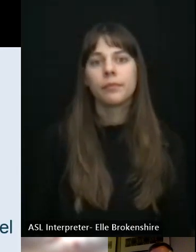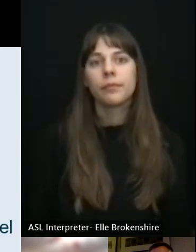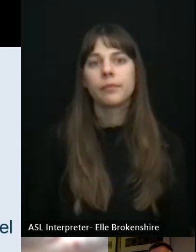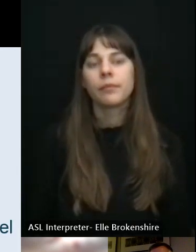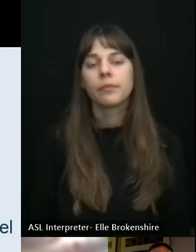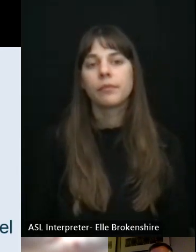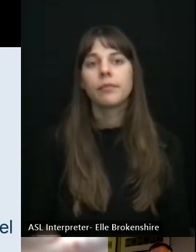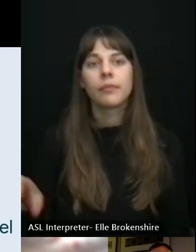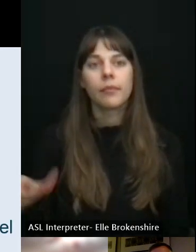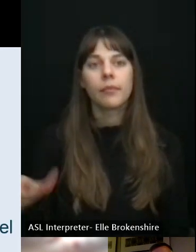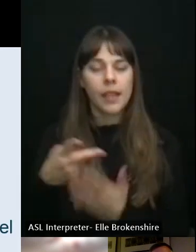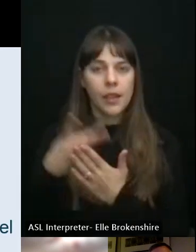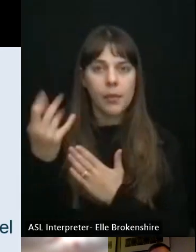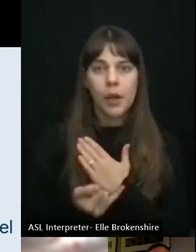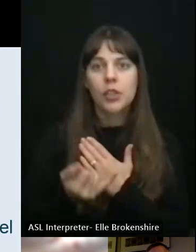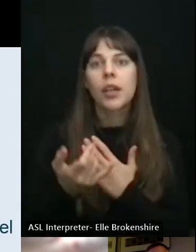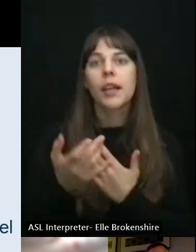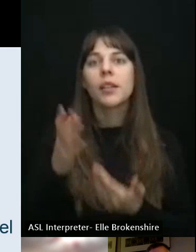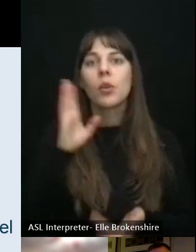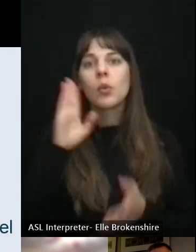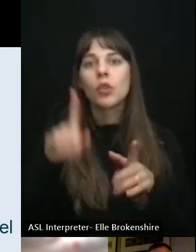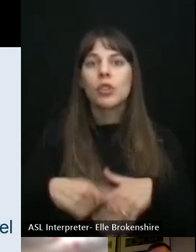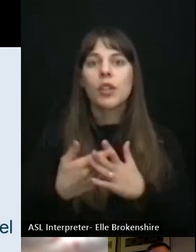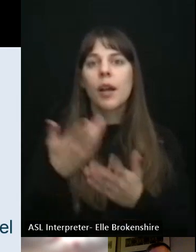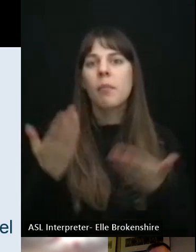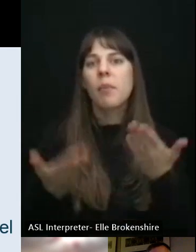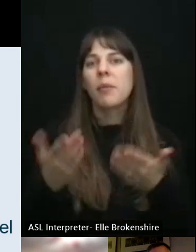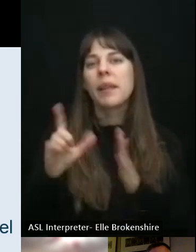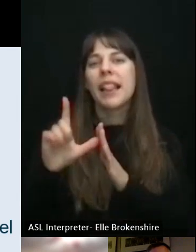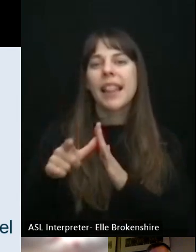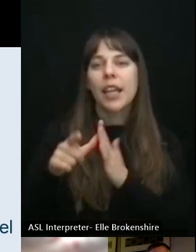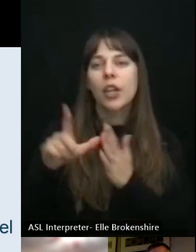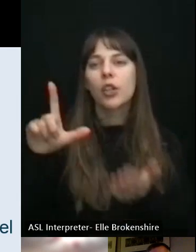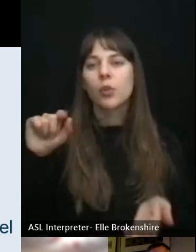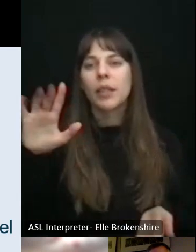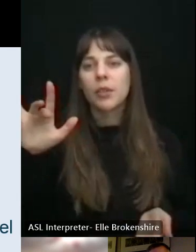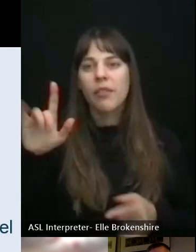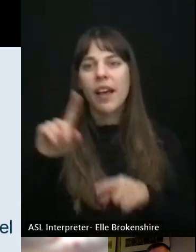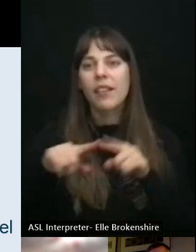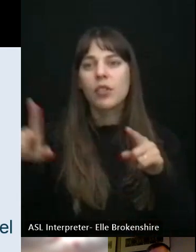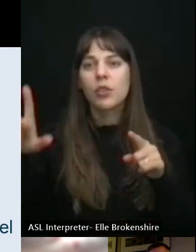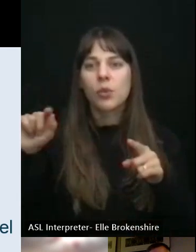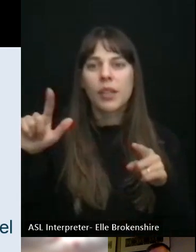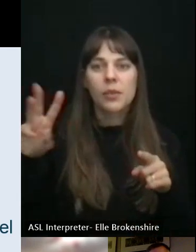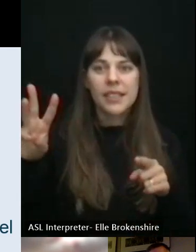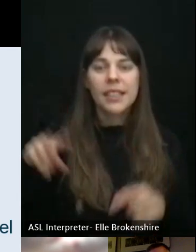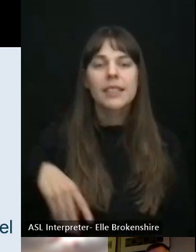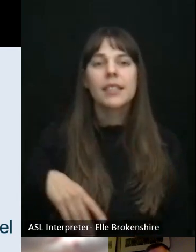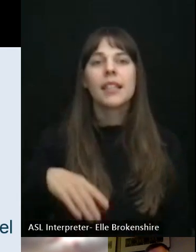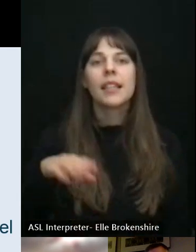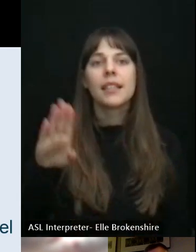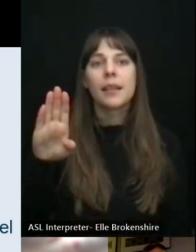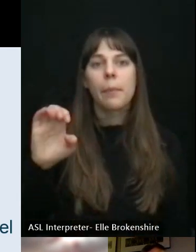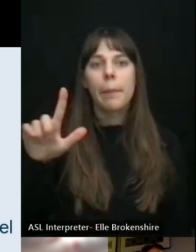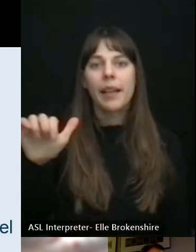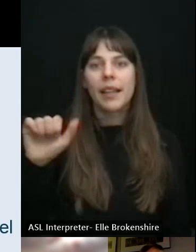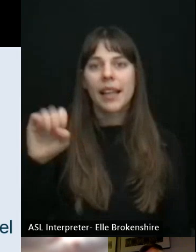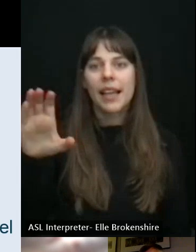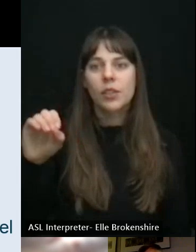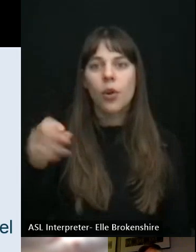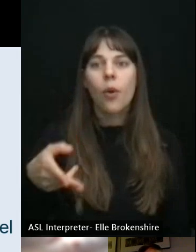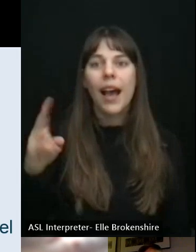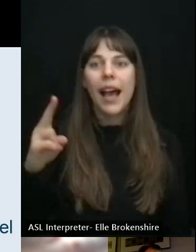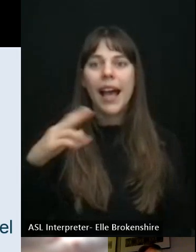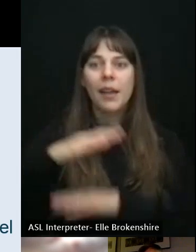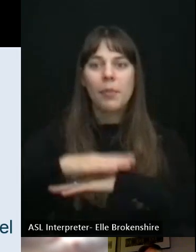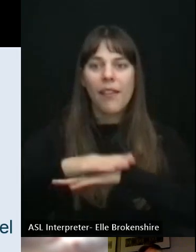So another project that we're looking to start probably later in 2025 and in through 2026 is the Belasco High Platform Station. So this will